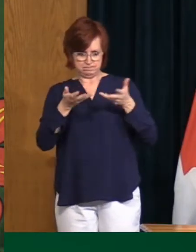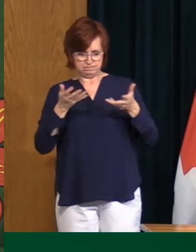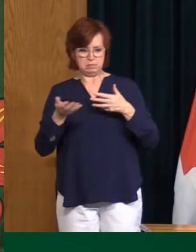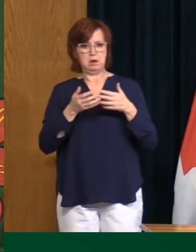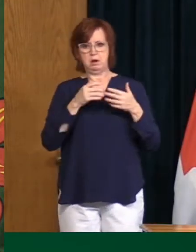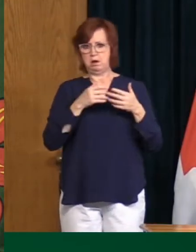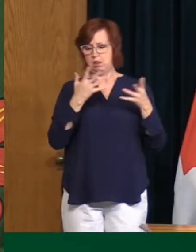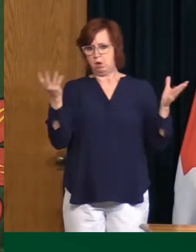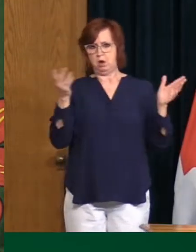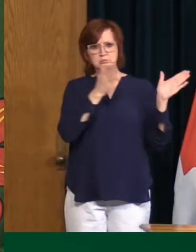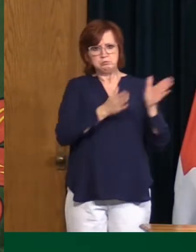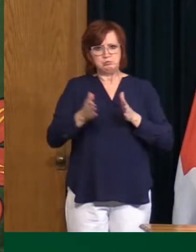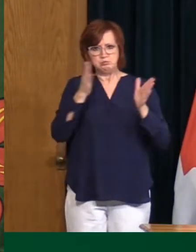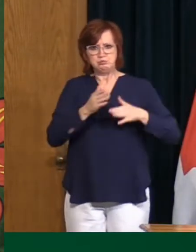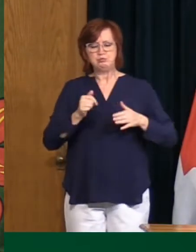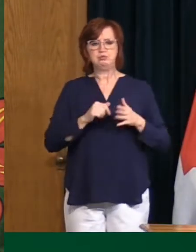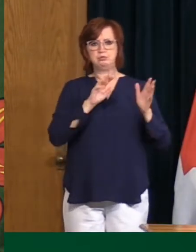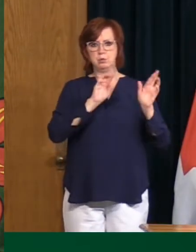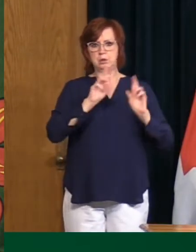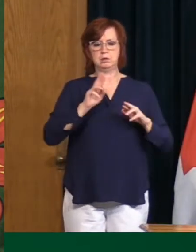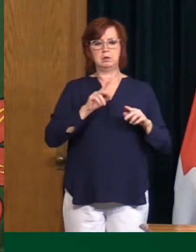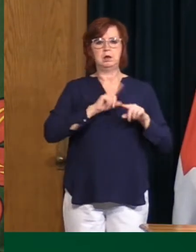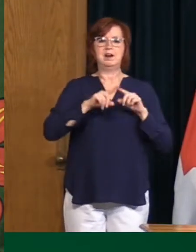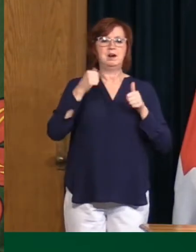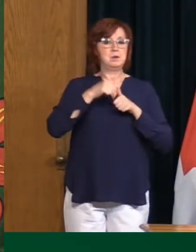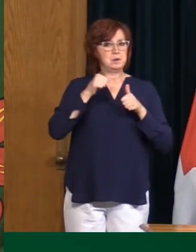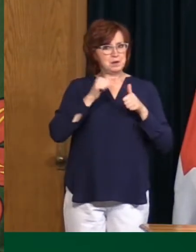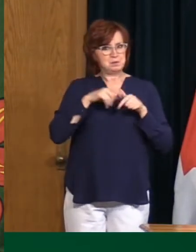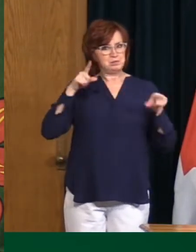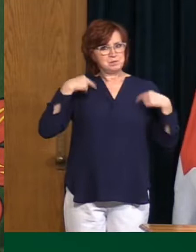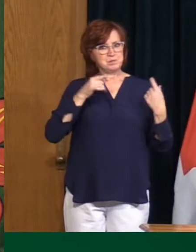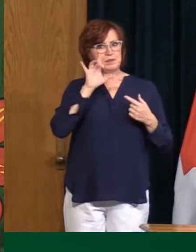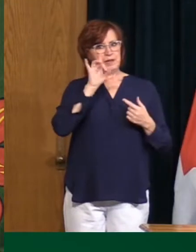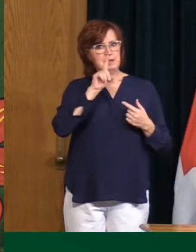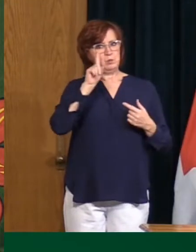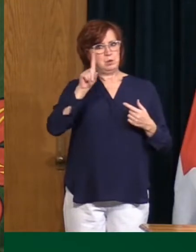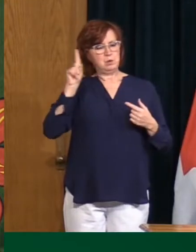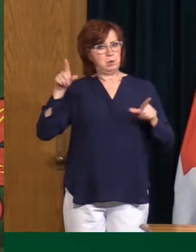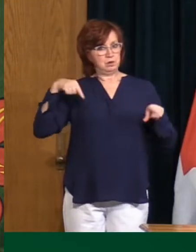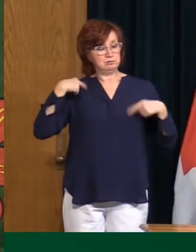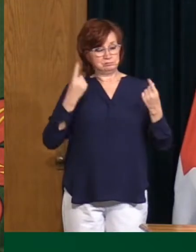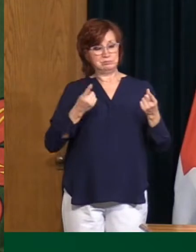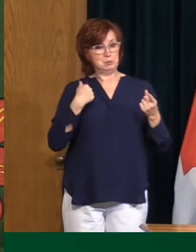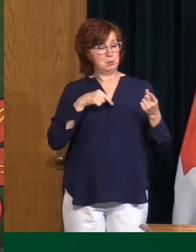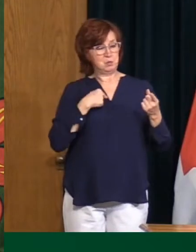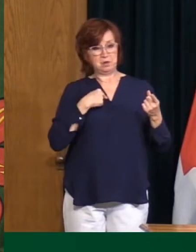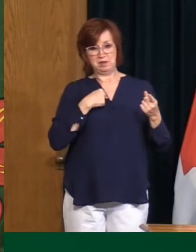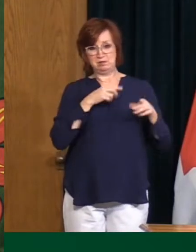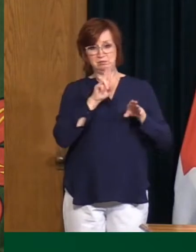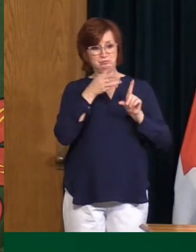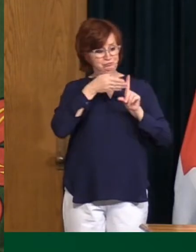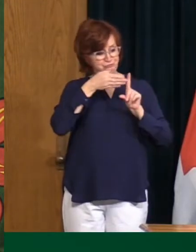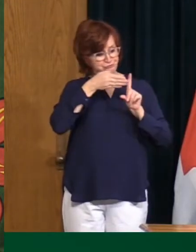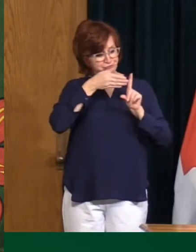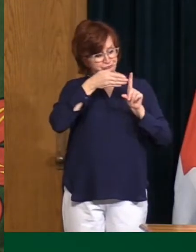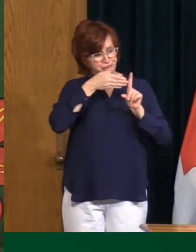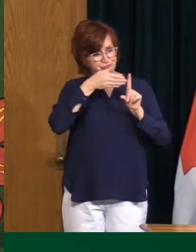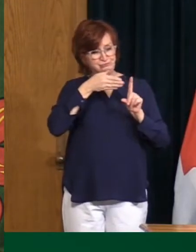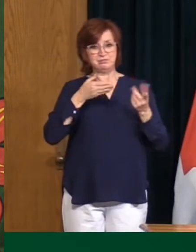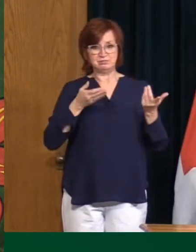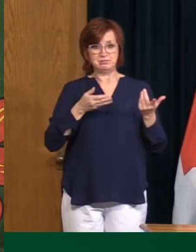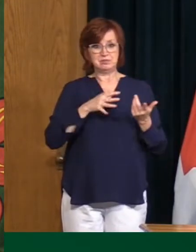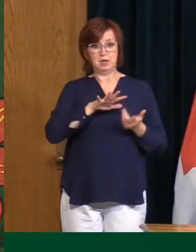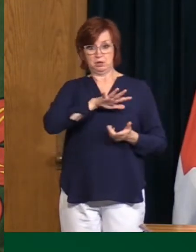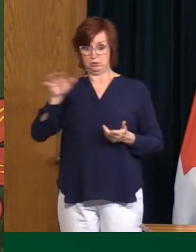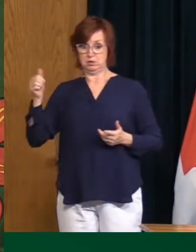major focus of testing access has been 811 around some of the broadest criteria in the province or in the country